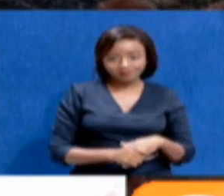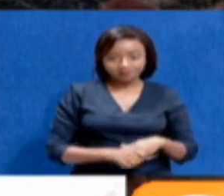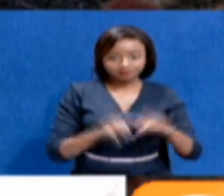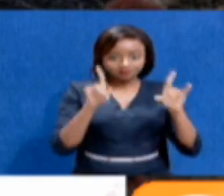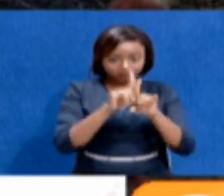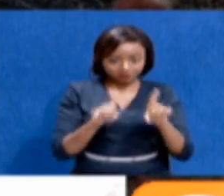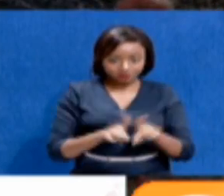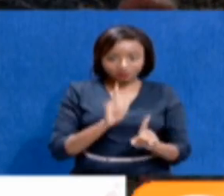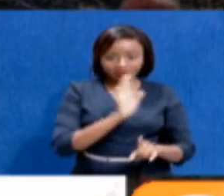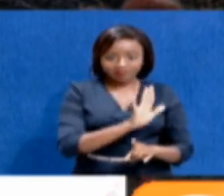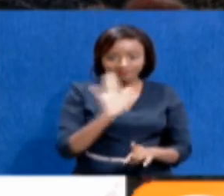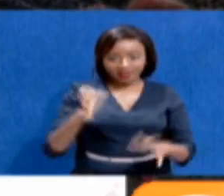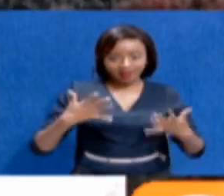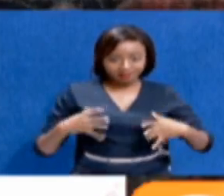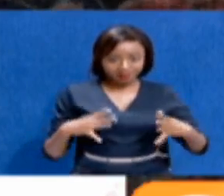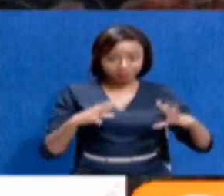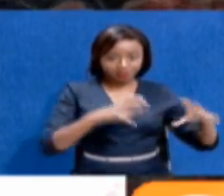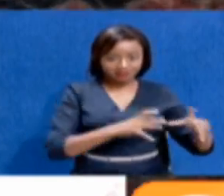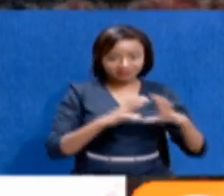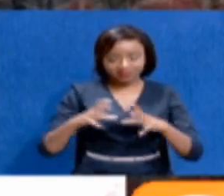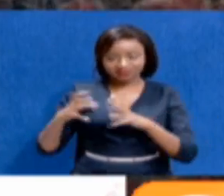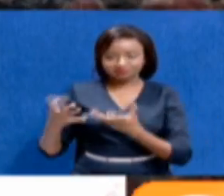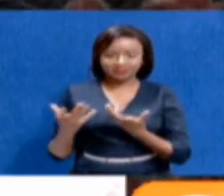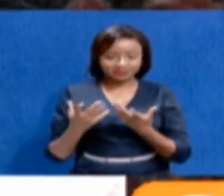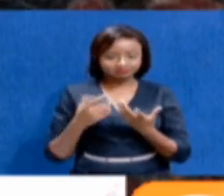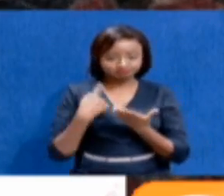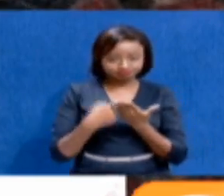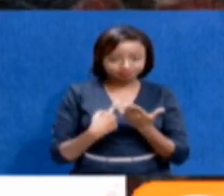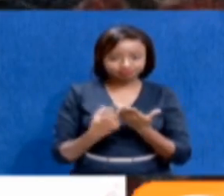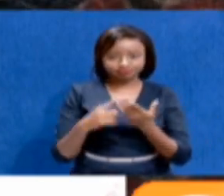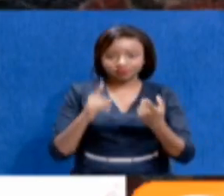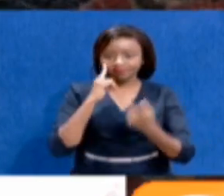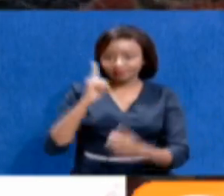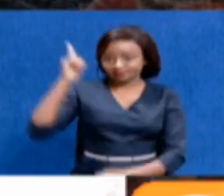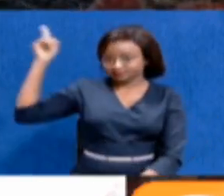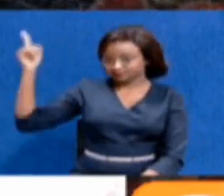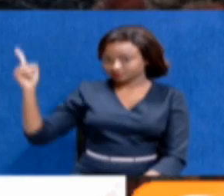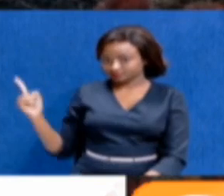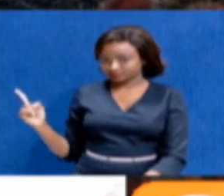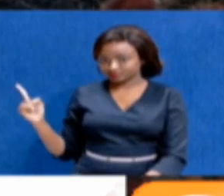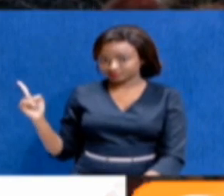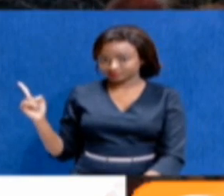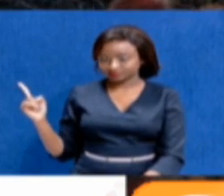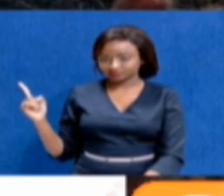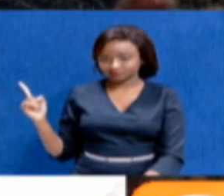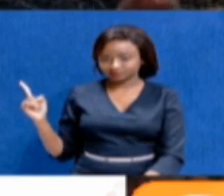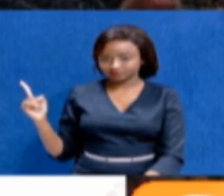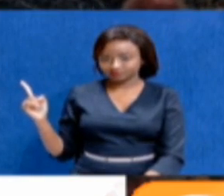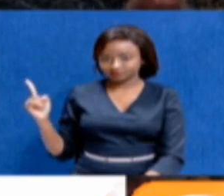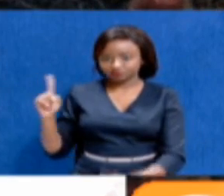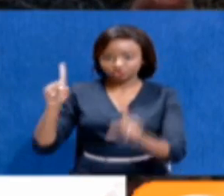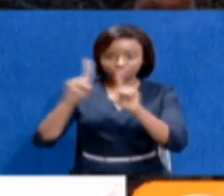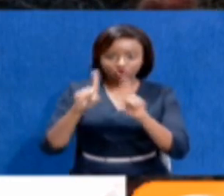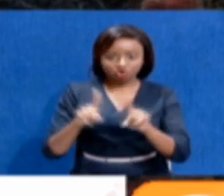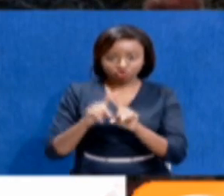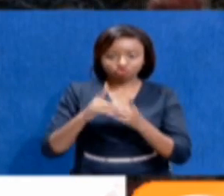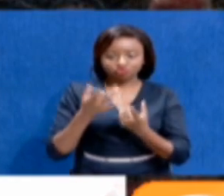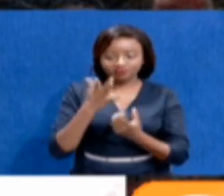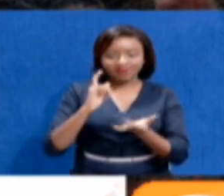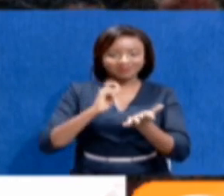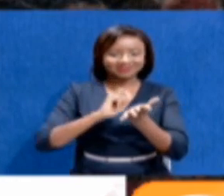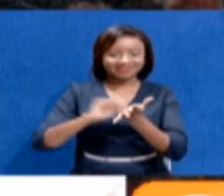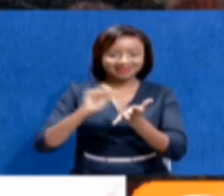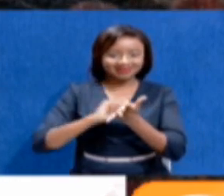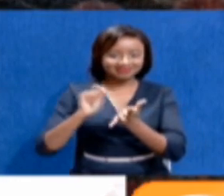views of all interested parties. Dr. Kefa Umbacho, Dr. Francis Coria and Paul Fumba will serve as the joint